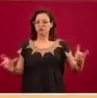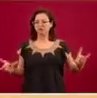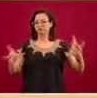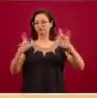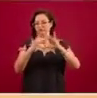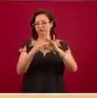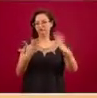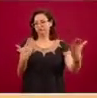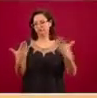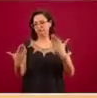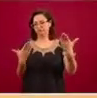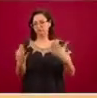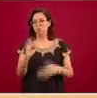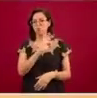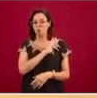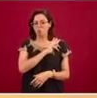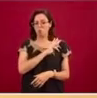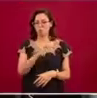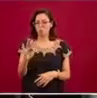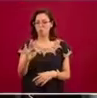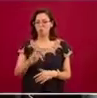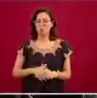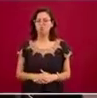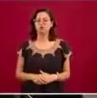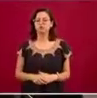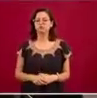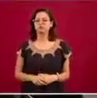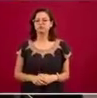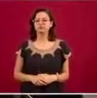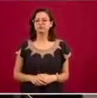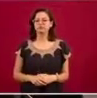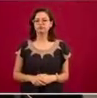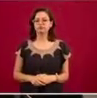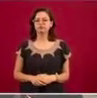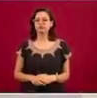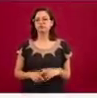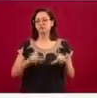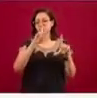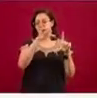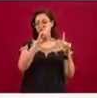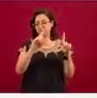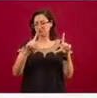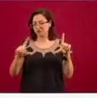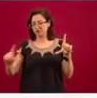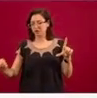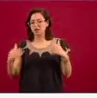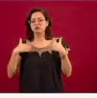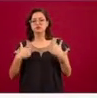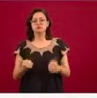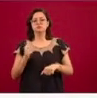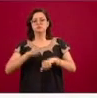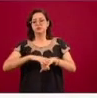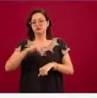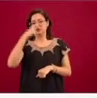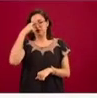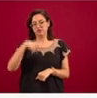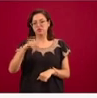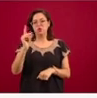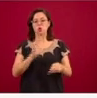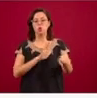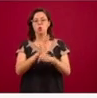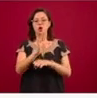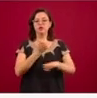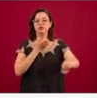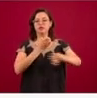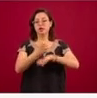being more affected than other states, and of course the Mexico Valley area is also being affected greatly.